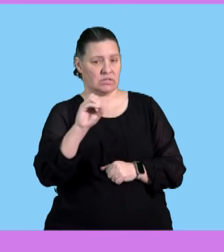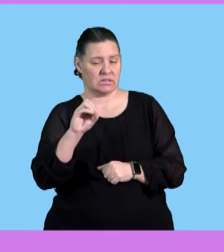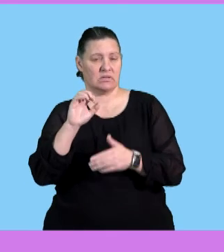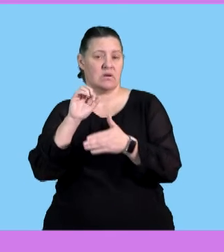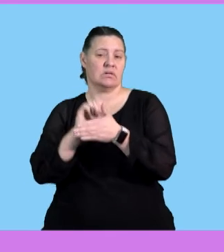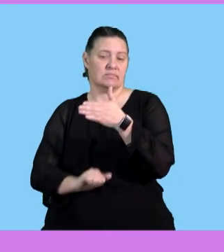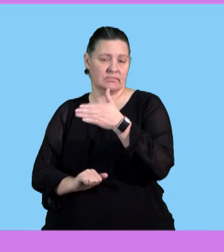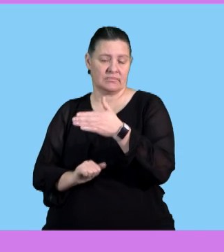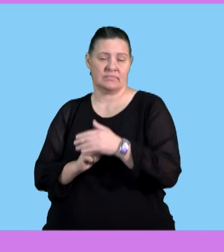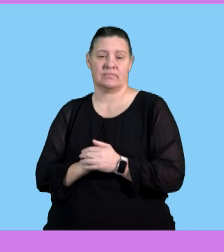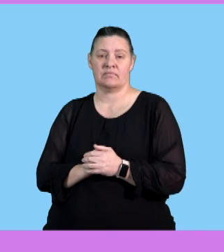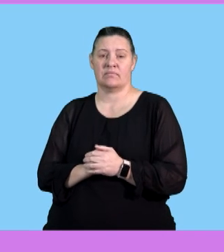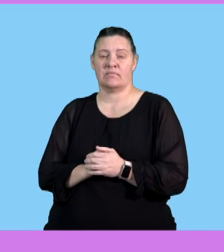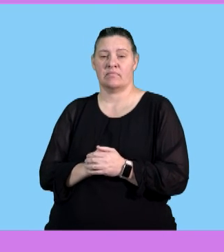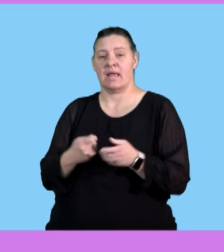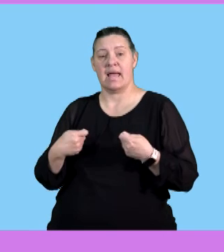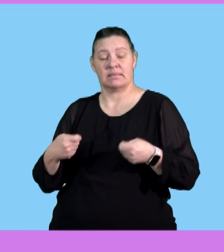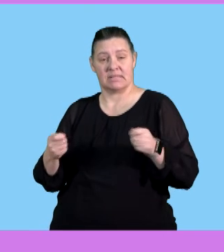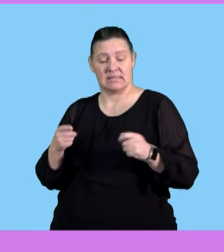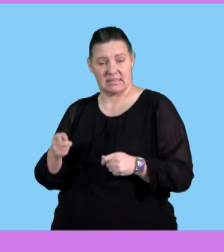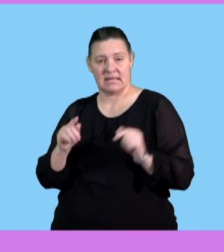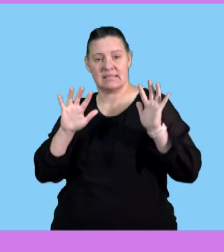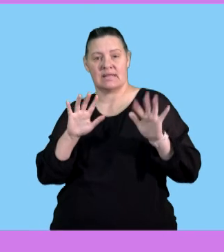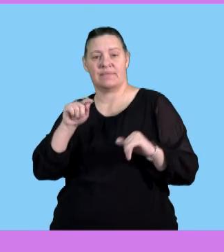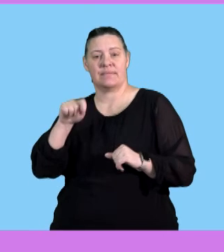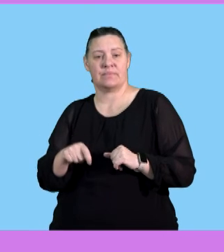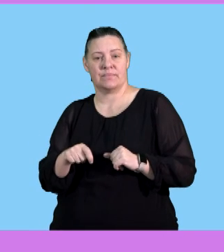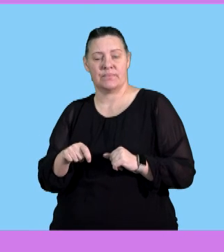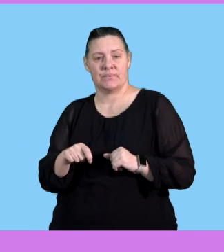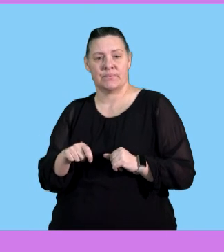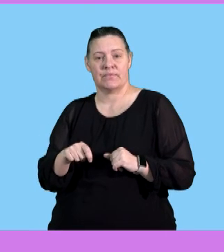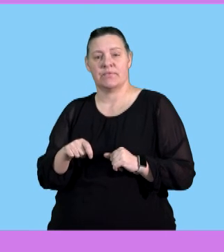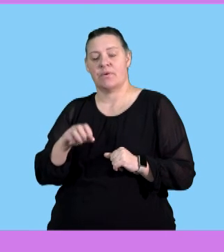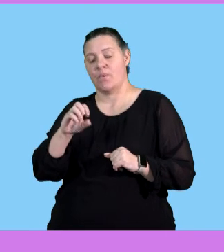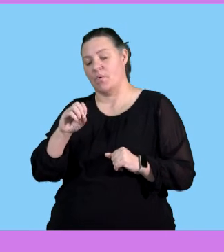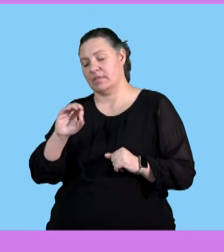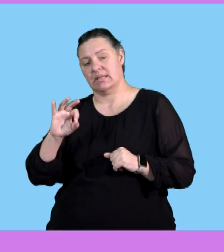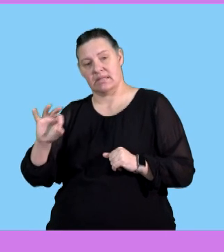income 10,500 minus my expenses